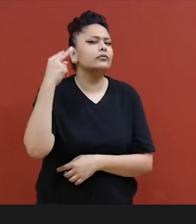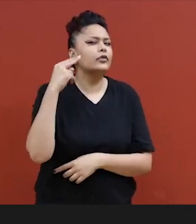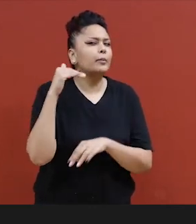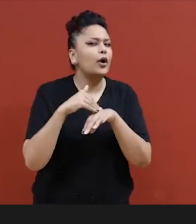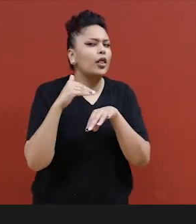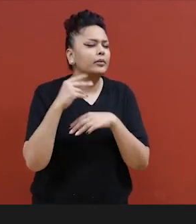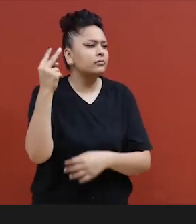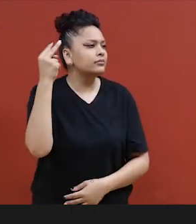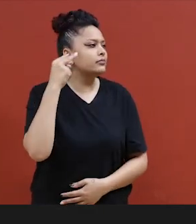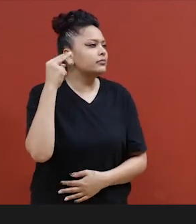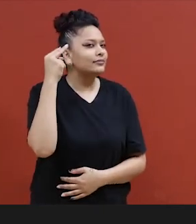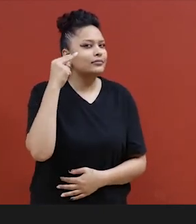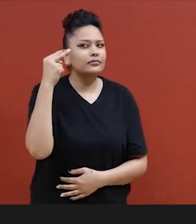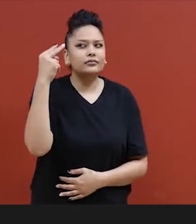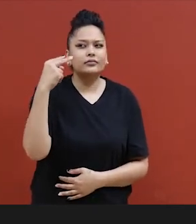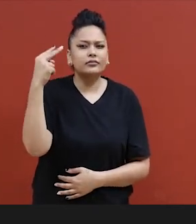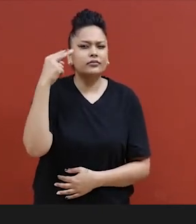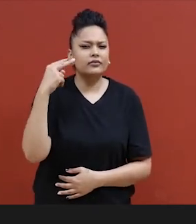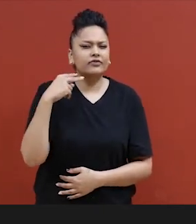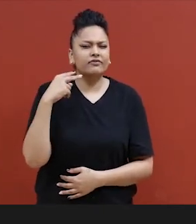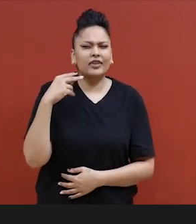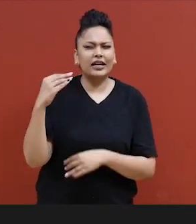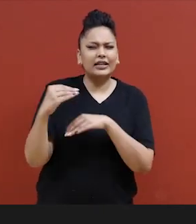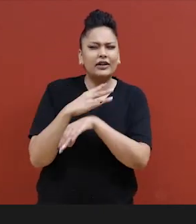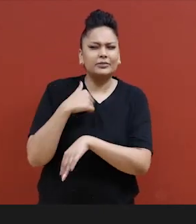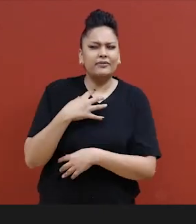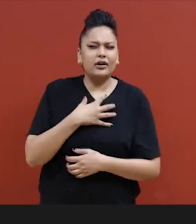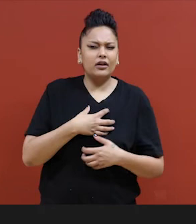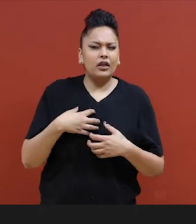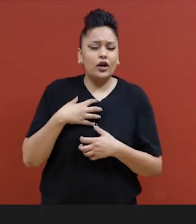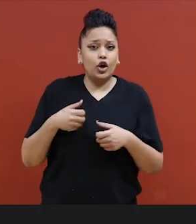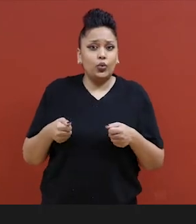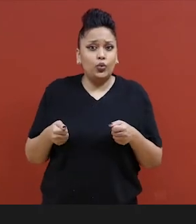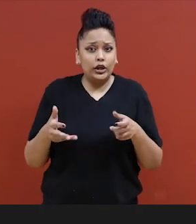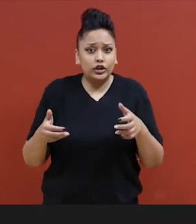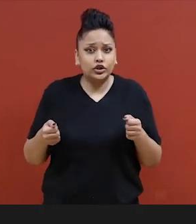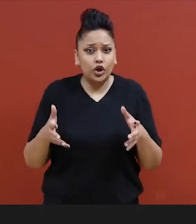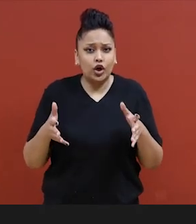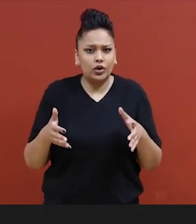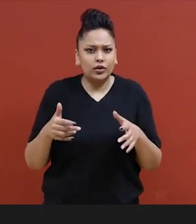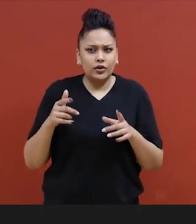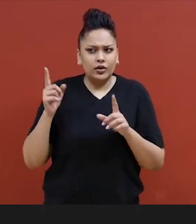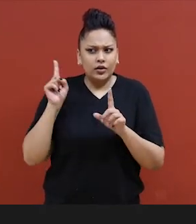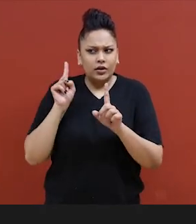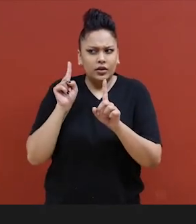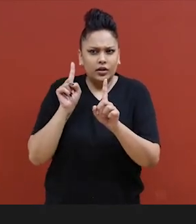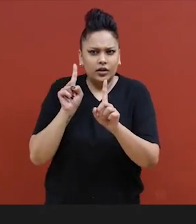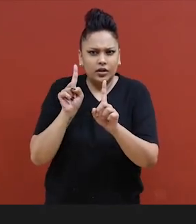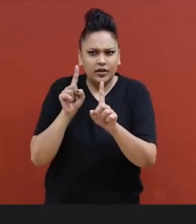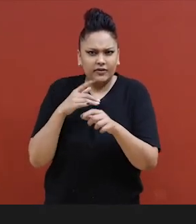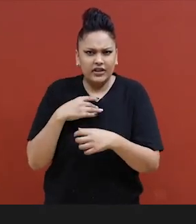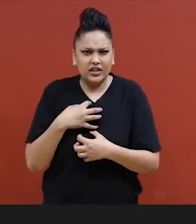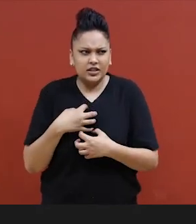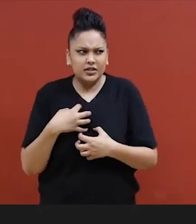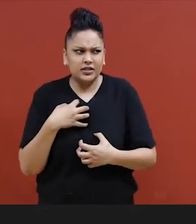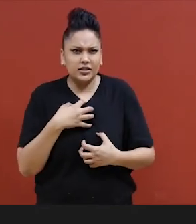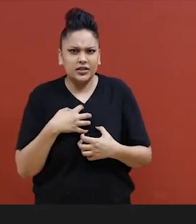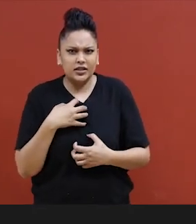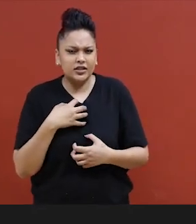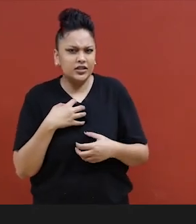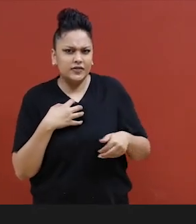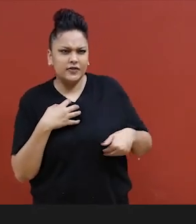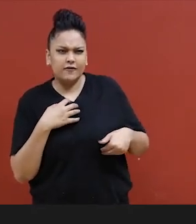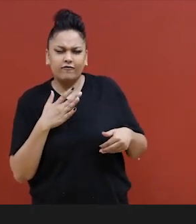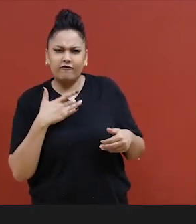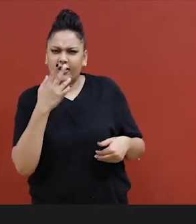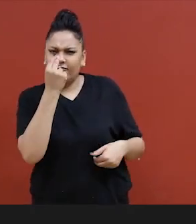much, or you're wheeling or walking down the street and that person behind you is getting a little bit too close, your body is telling you